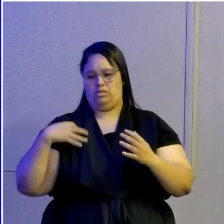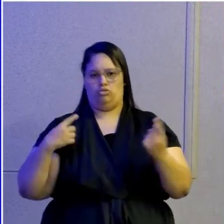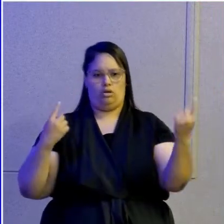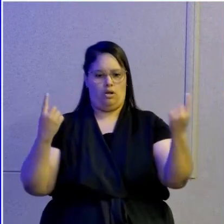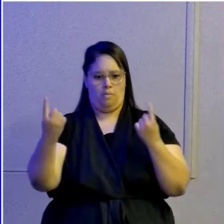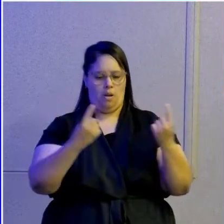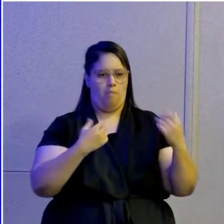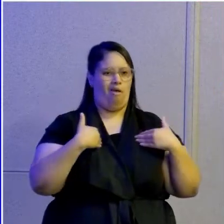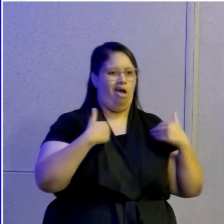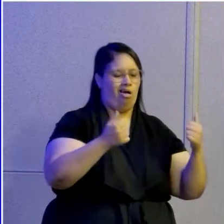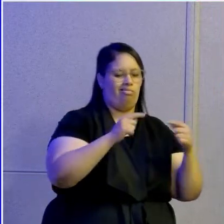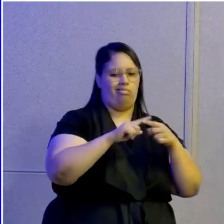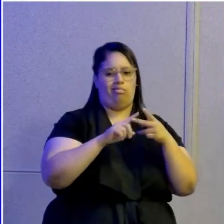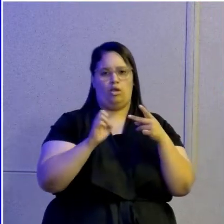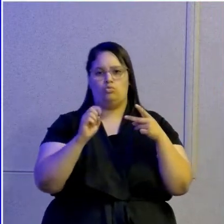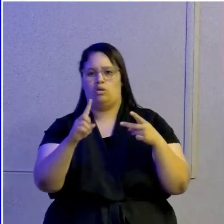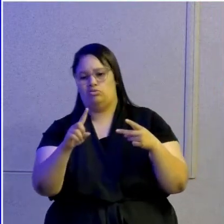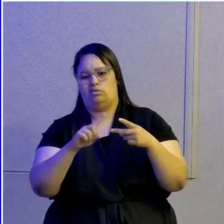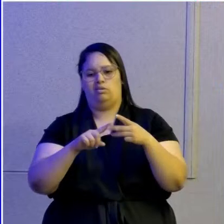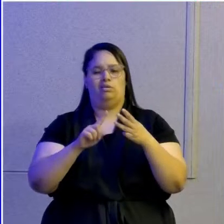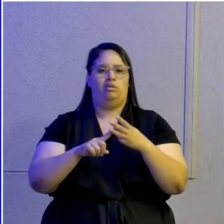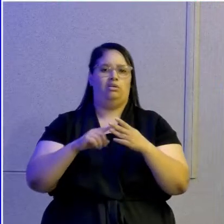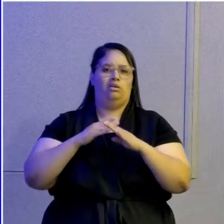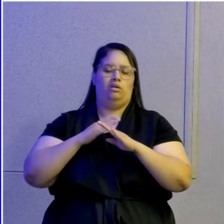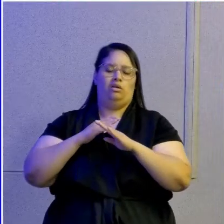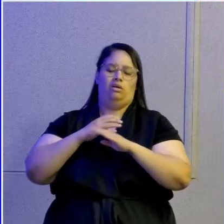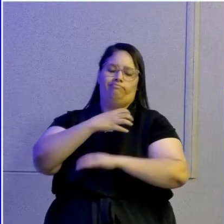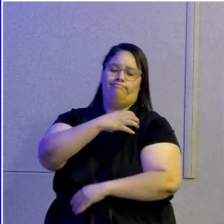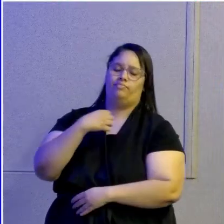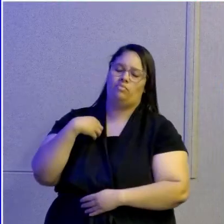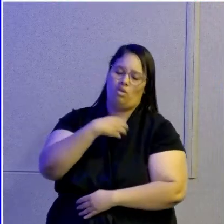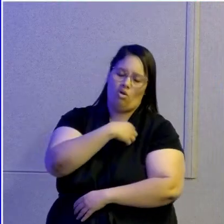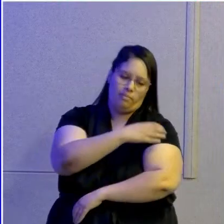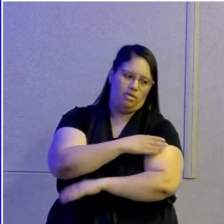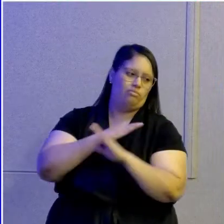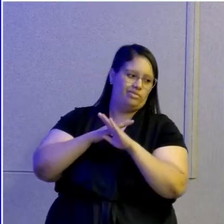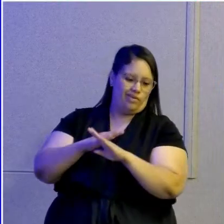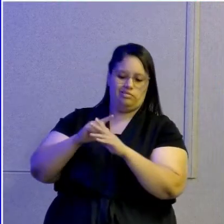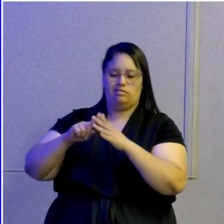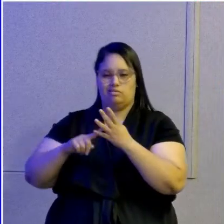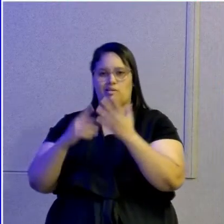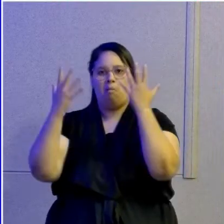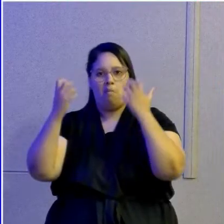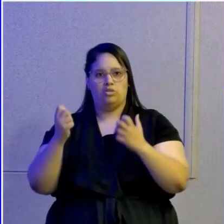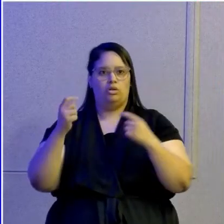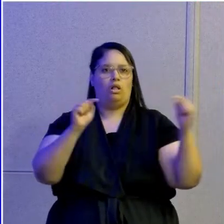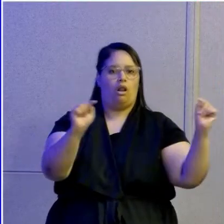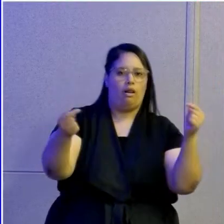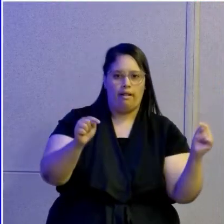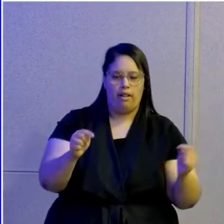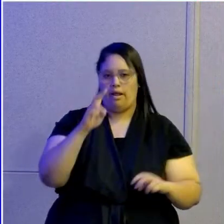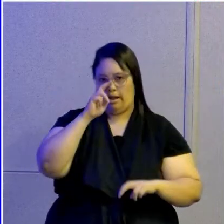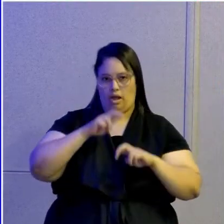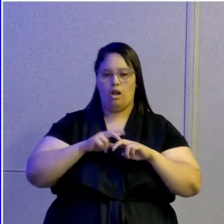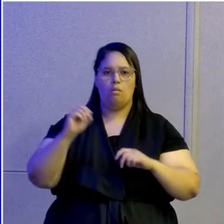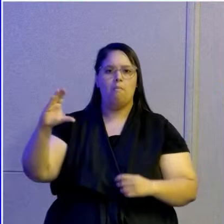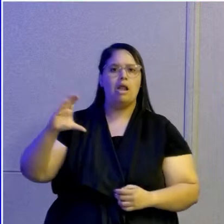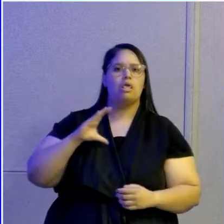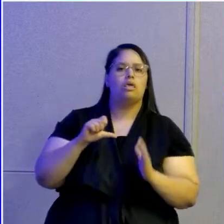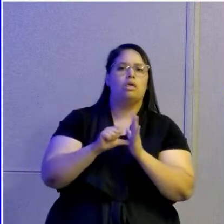be health, education, defense, and they've got to argue for budgets. And I hate to say it, but money does